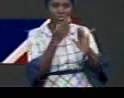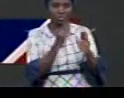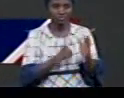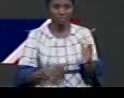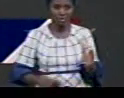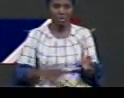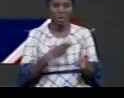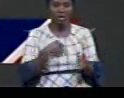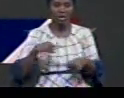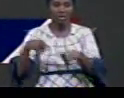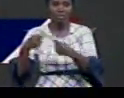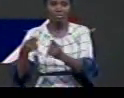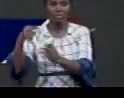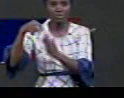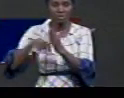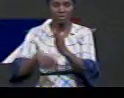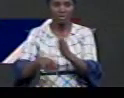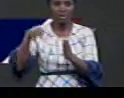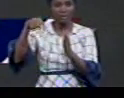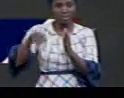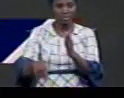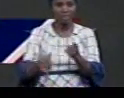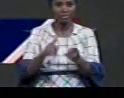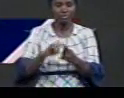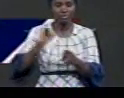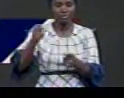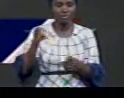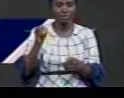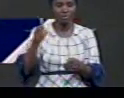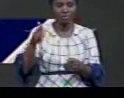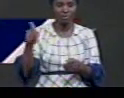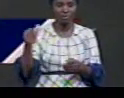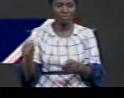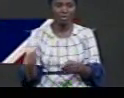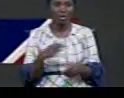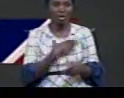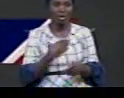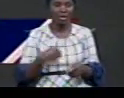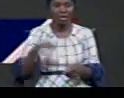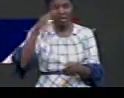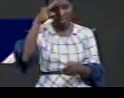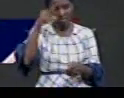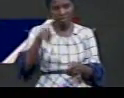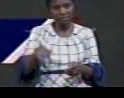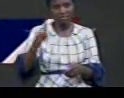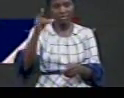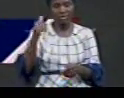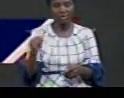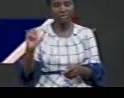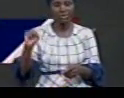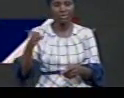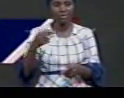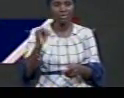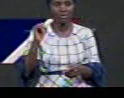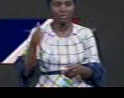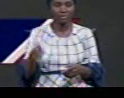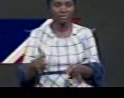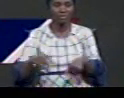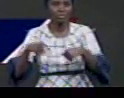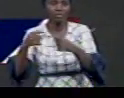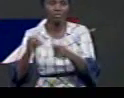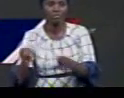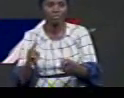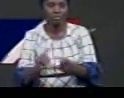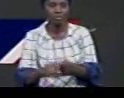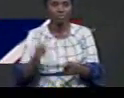he found a ship going to Tarshish. So he paid the fare